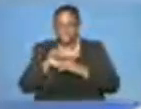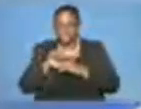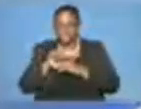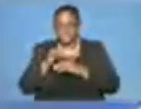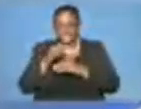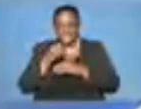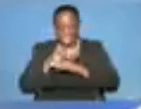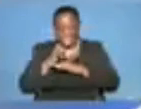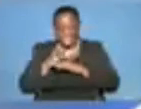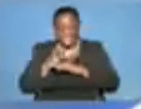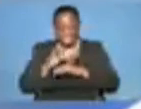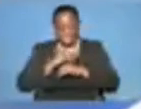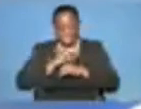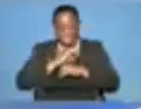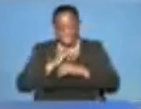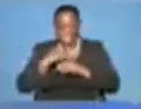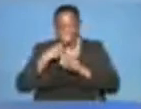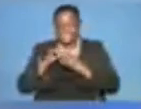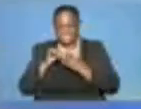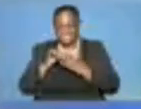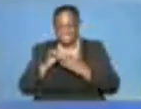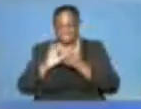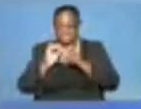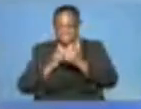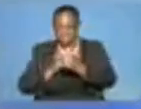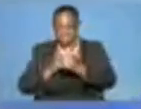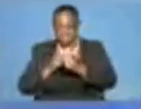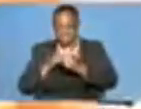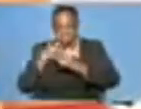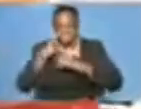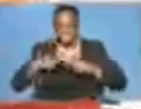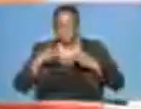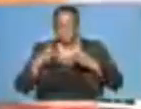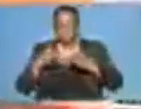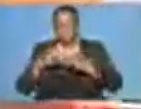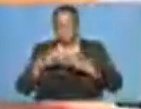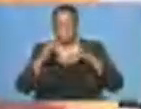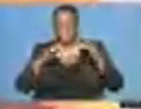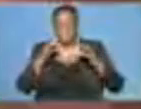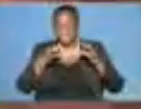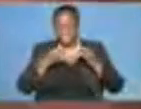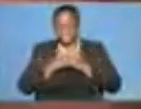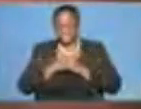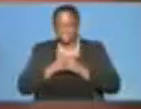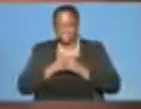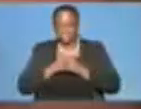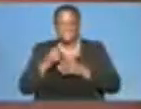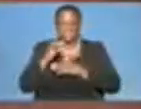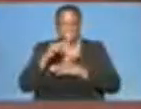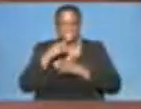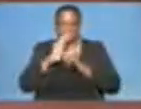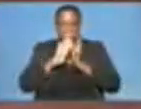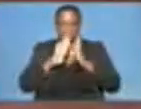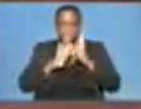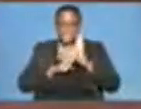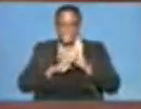At the same time, we had to just go along with the charges that they would have put on you. Most egregious, the Rastafarians say that the bill restricts